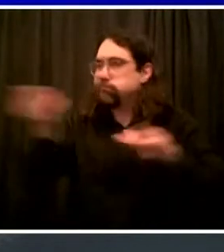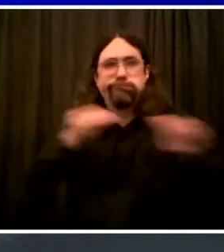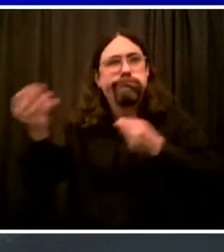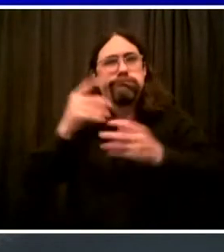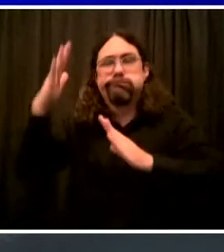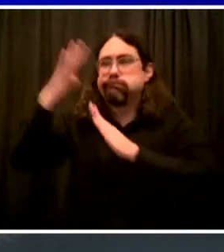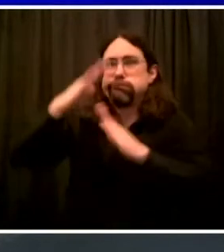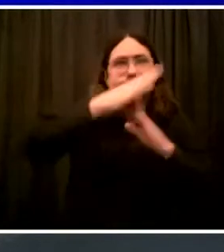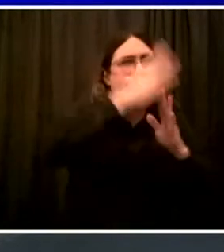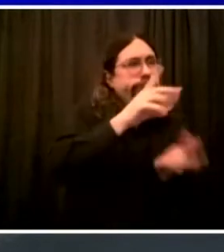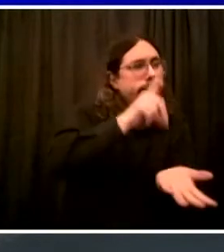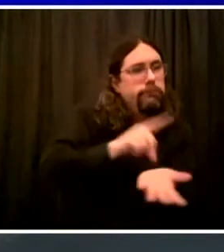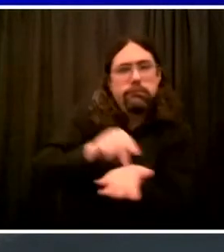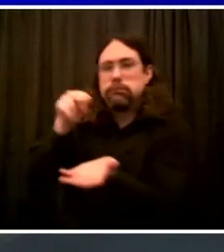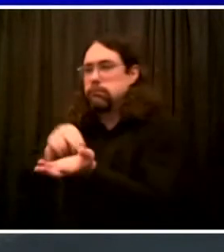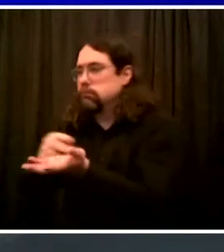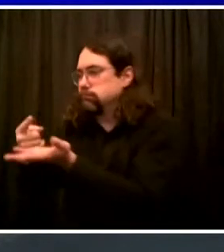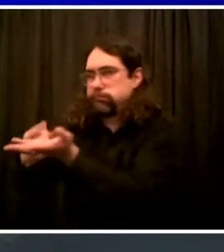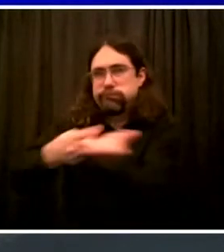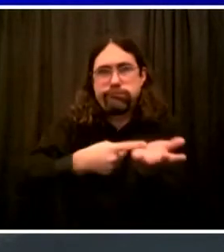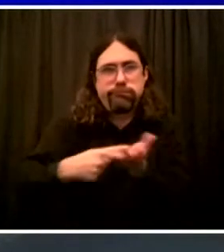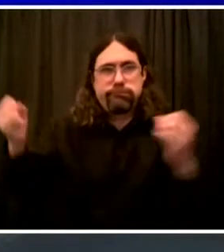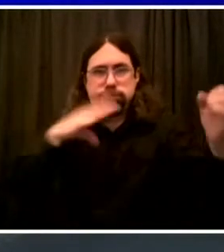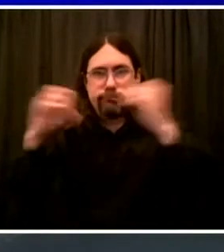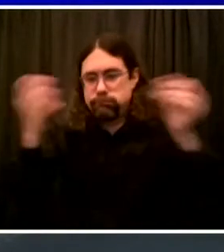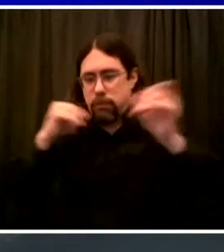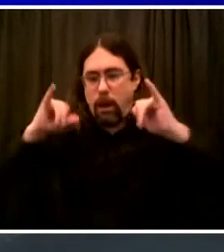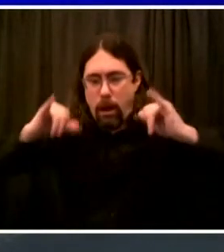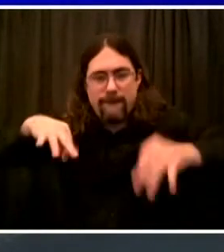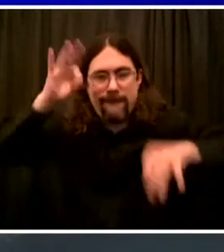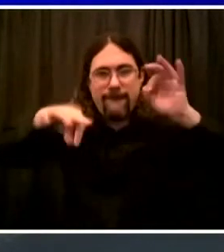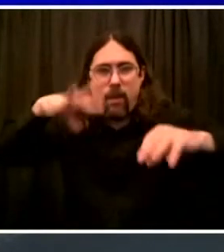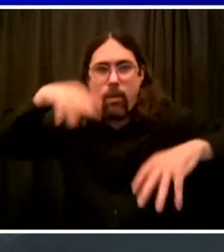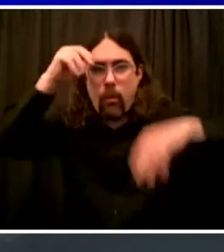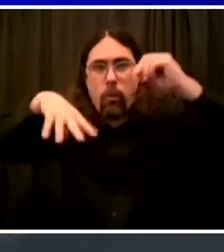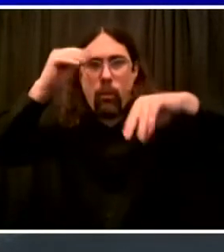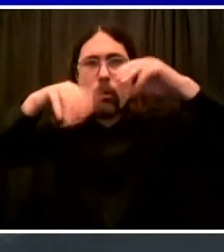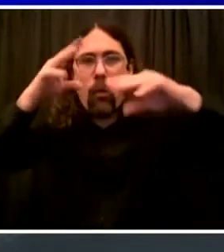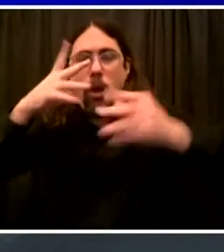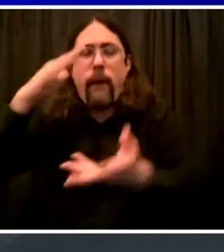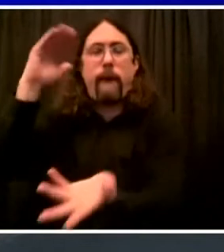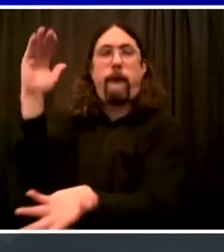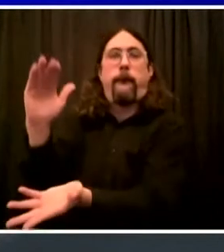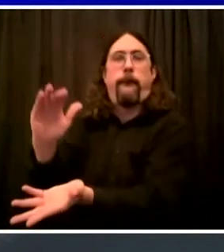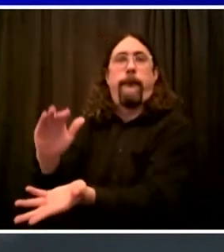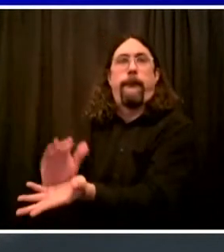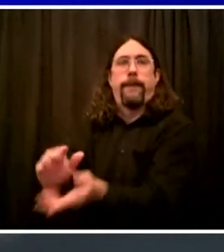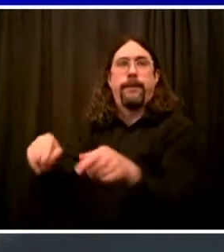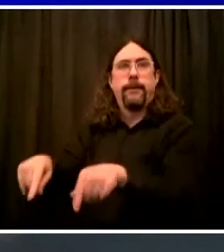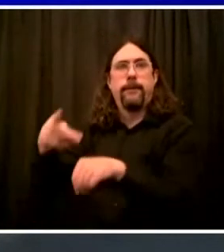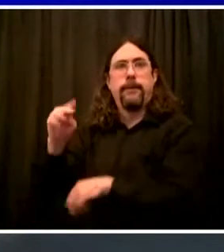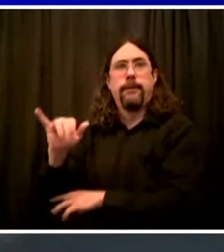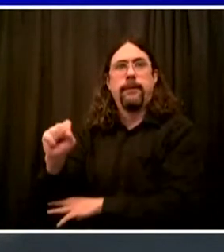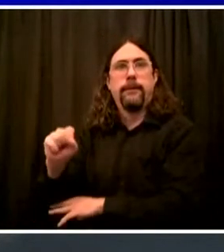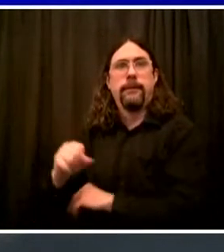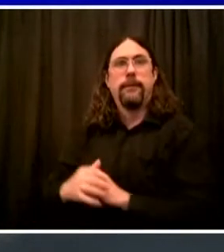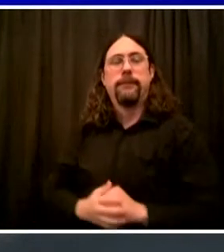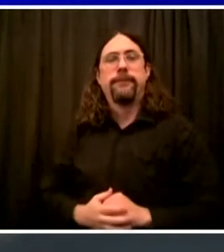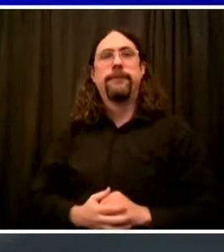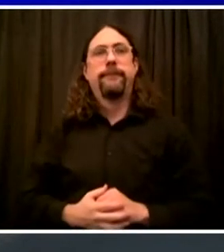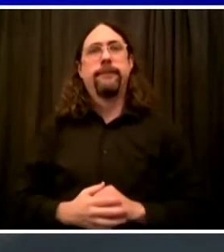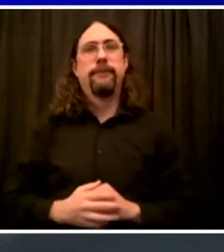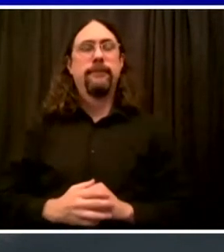Now, we focus all the time. We're looking to help each and every New Yorker, 8.6 million of us